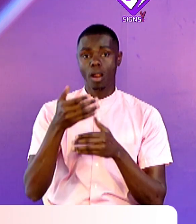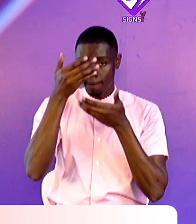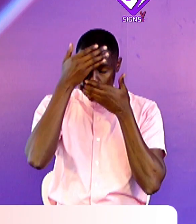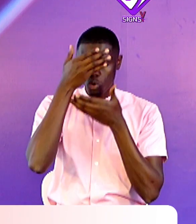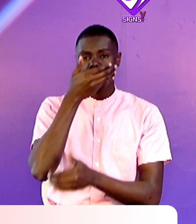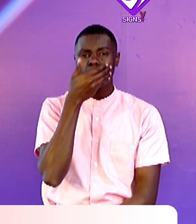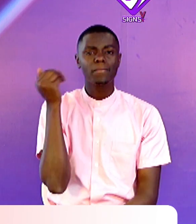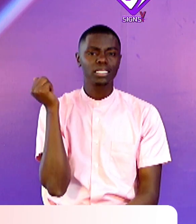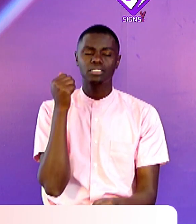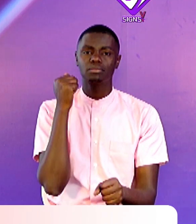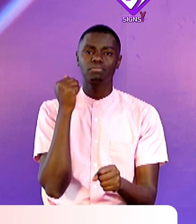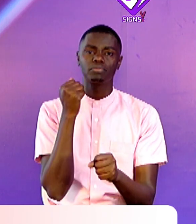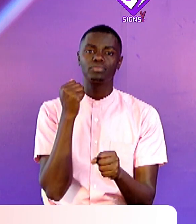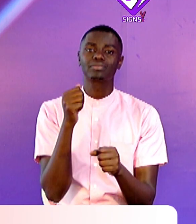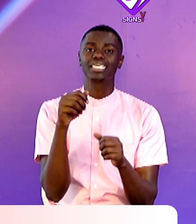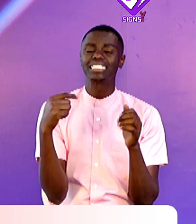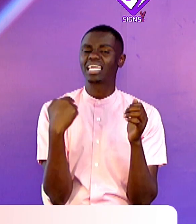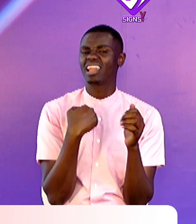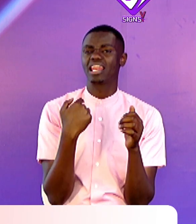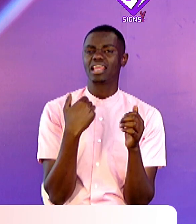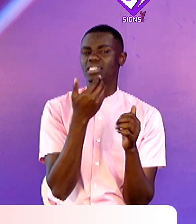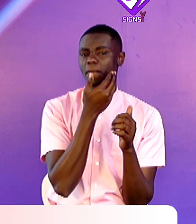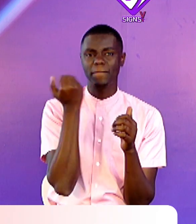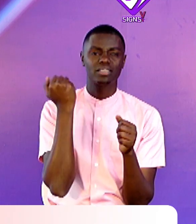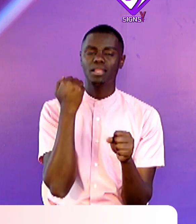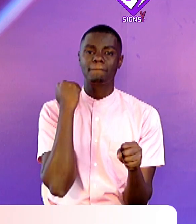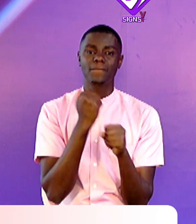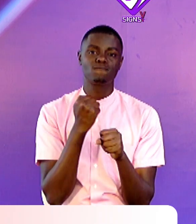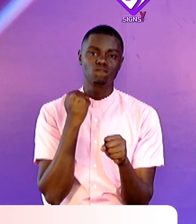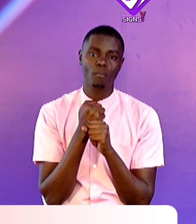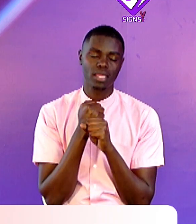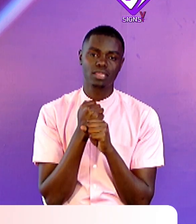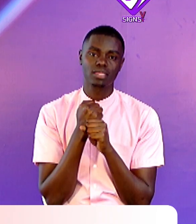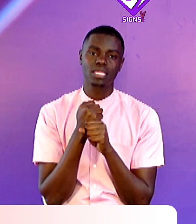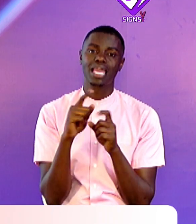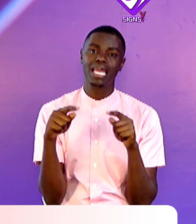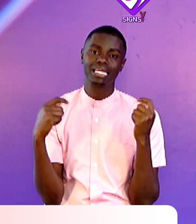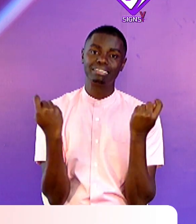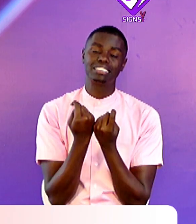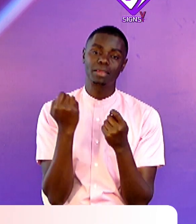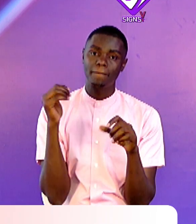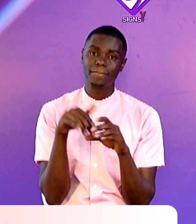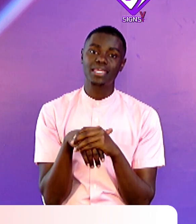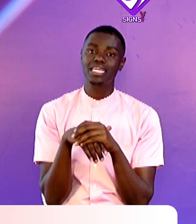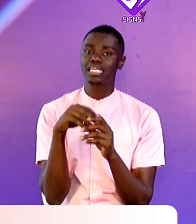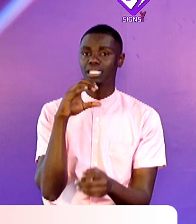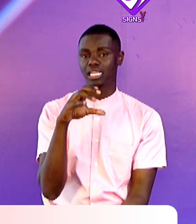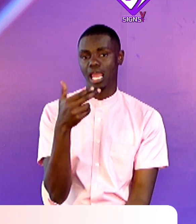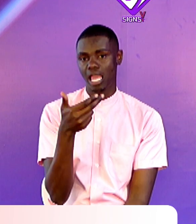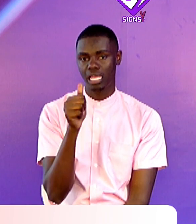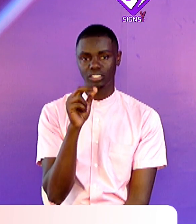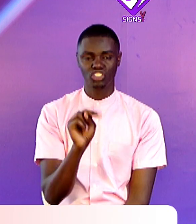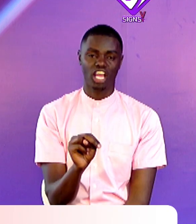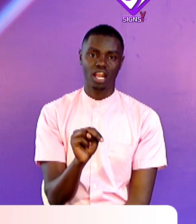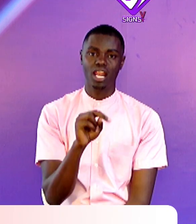best. It is ranked as the best performing team in the history of CHAN. But the